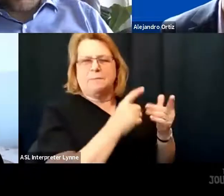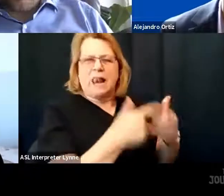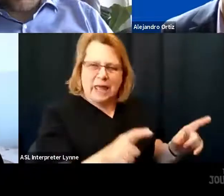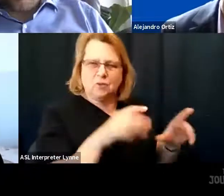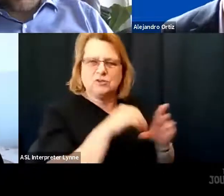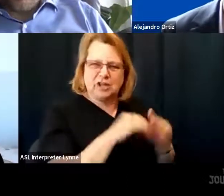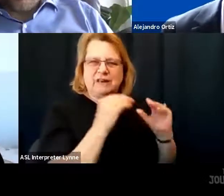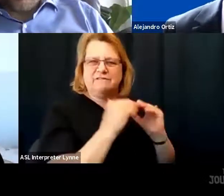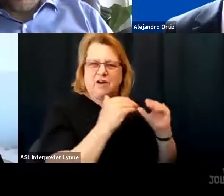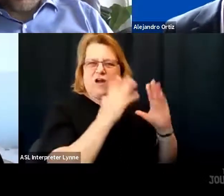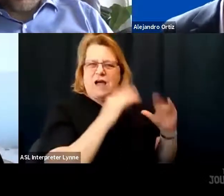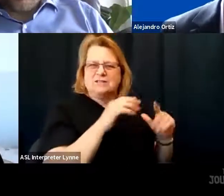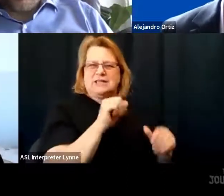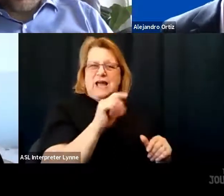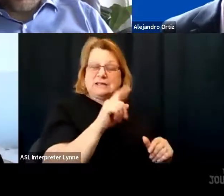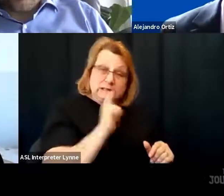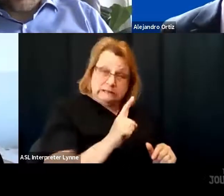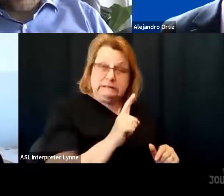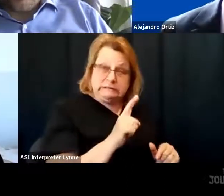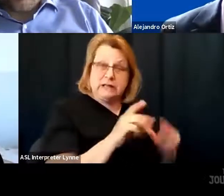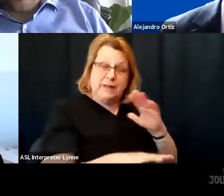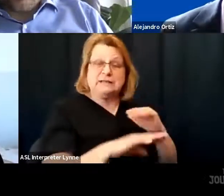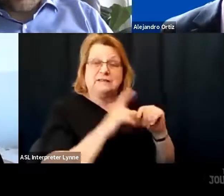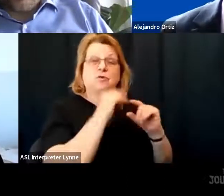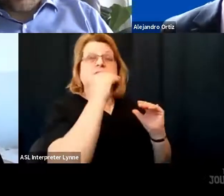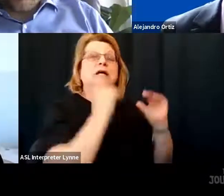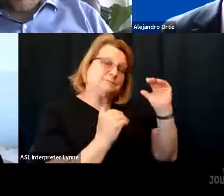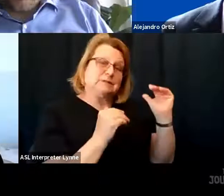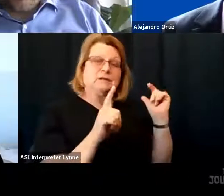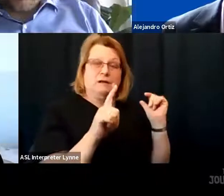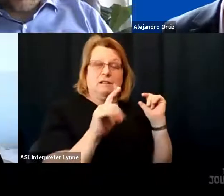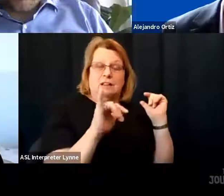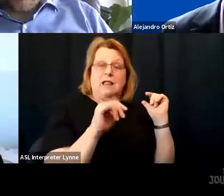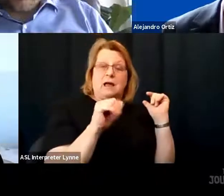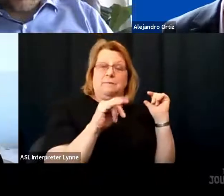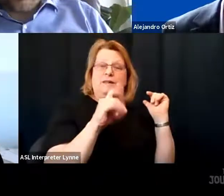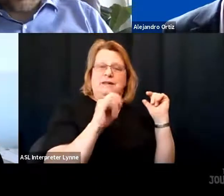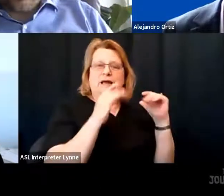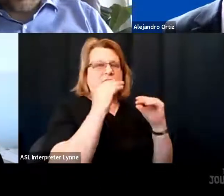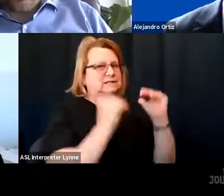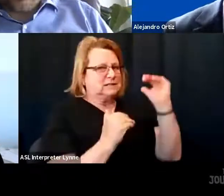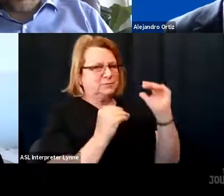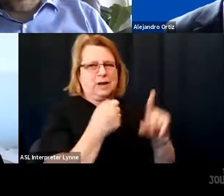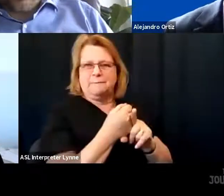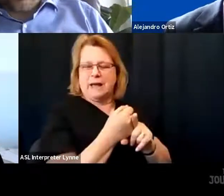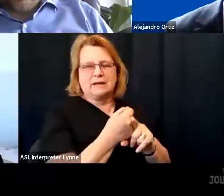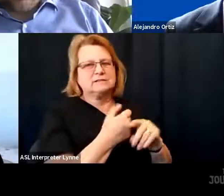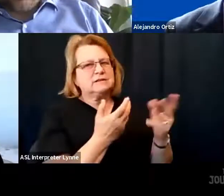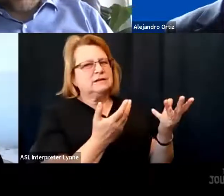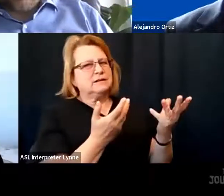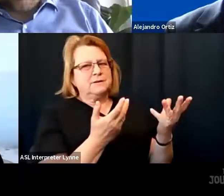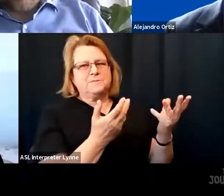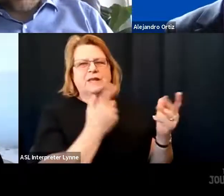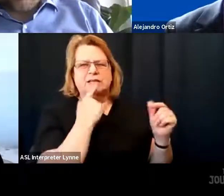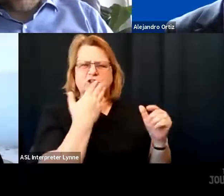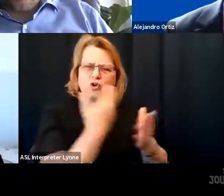Act is a basis for disparate impact liability. So yeah, disparate impact is a very useful